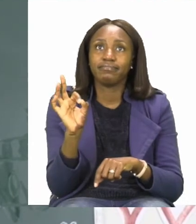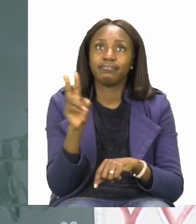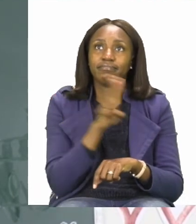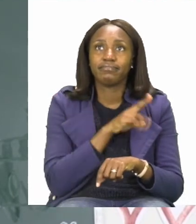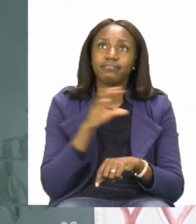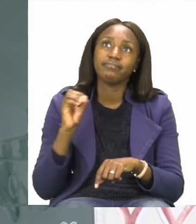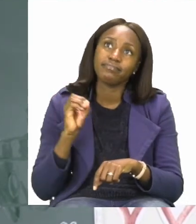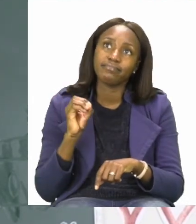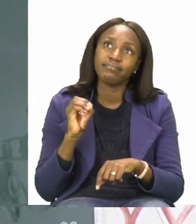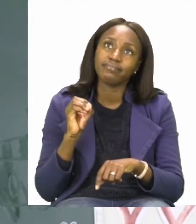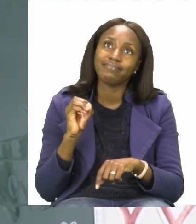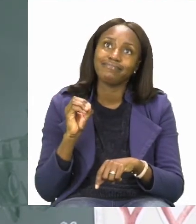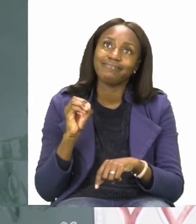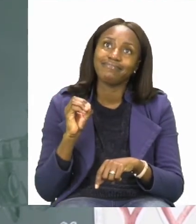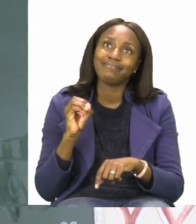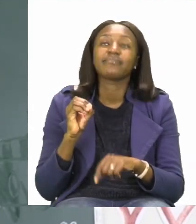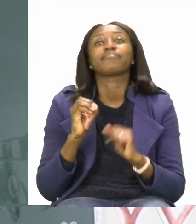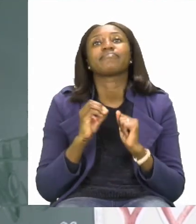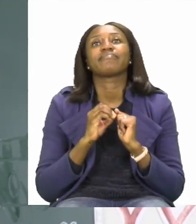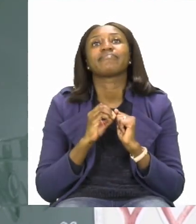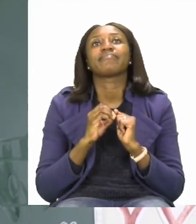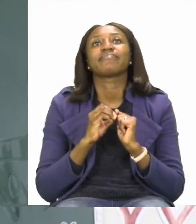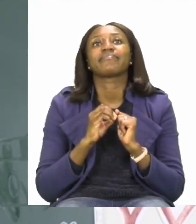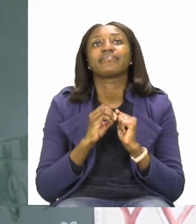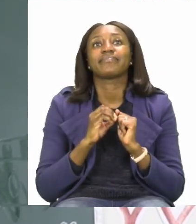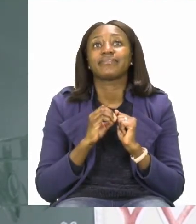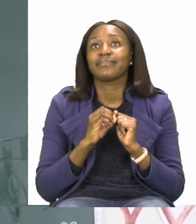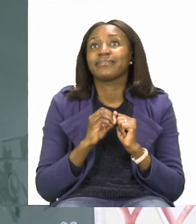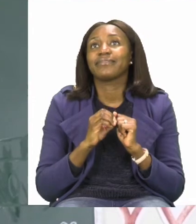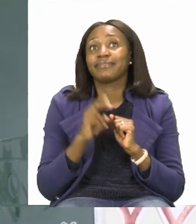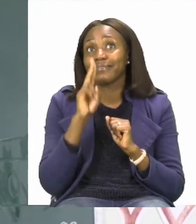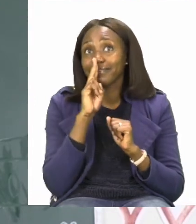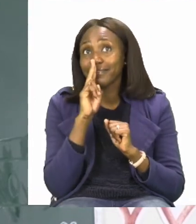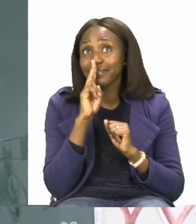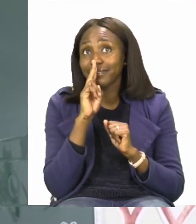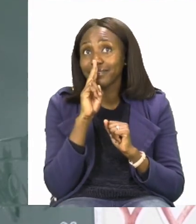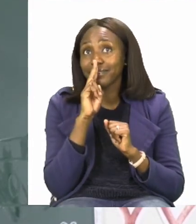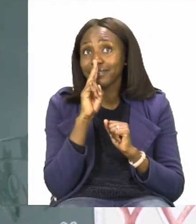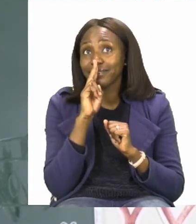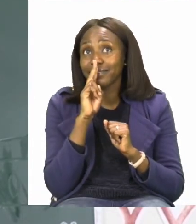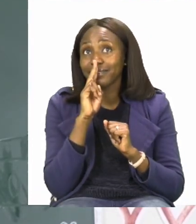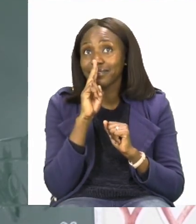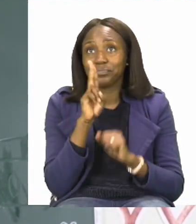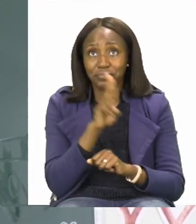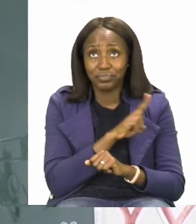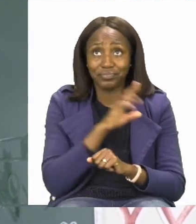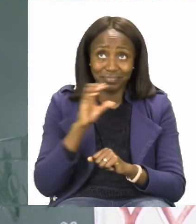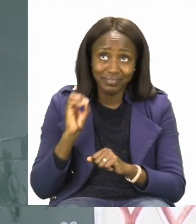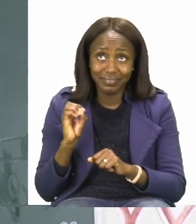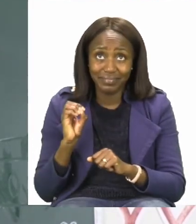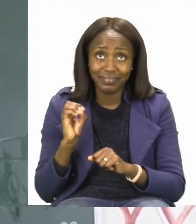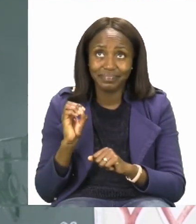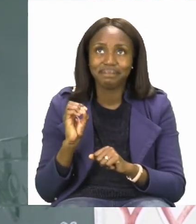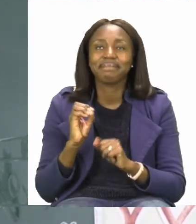19, 20. So that means our new answer on our bin is the